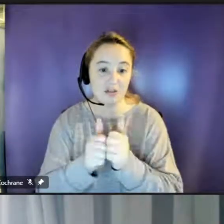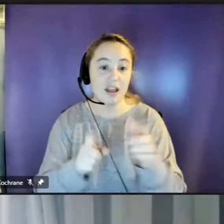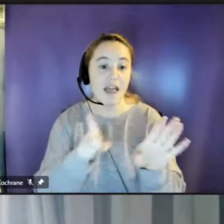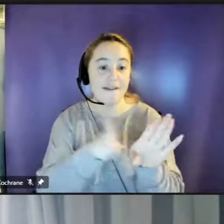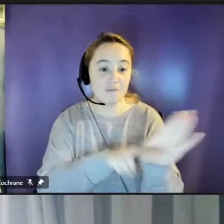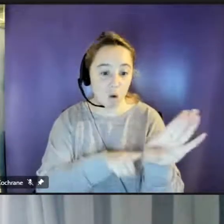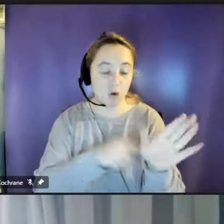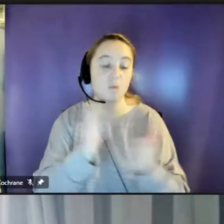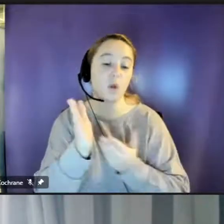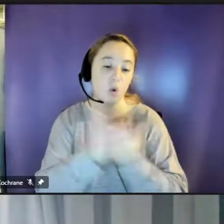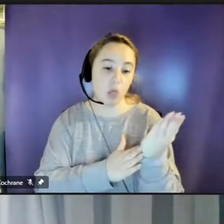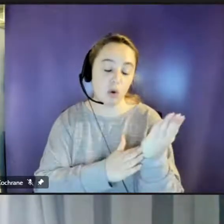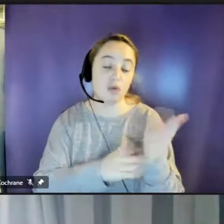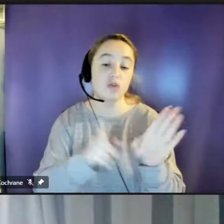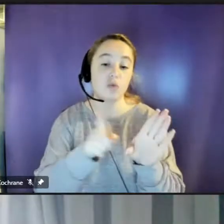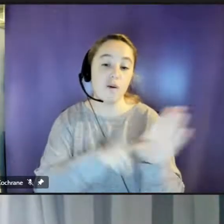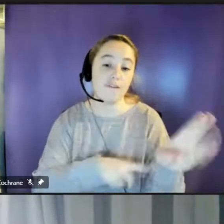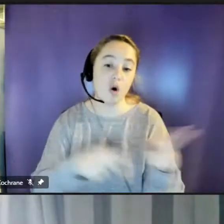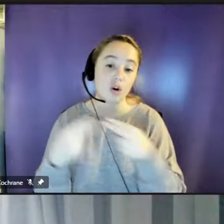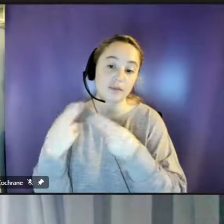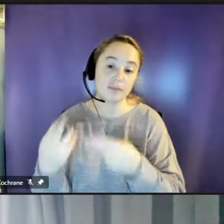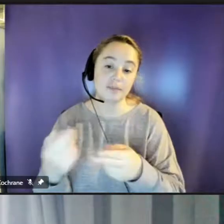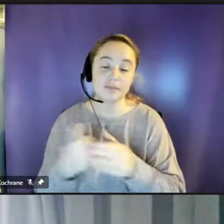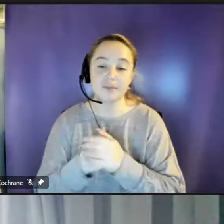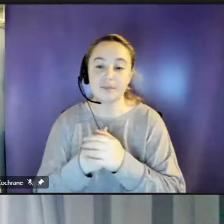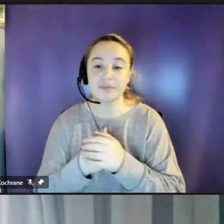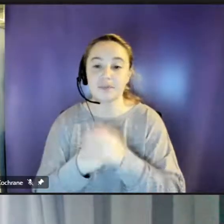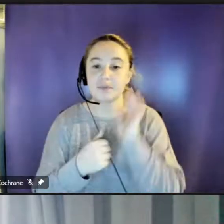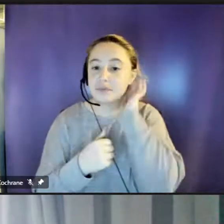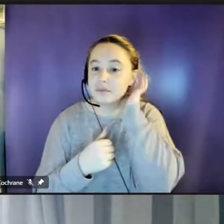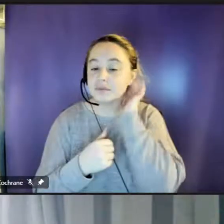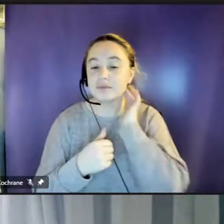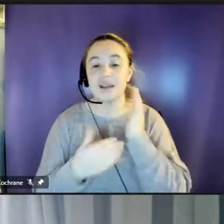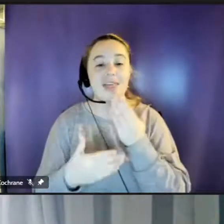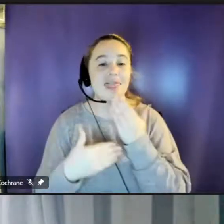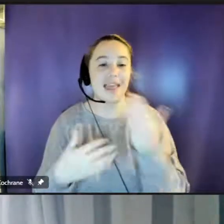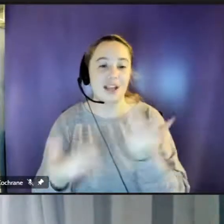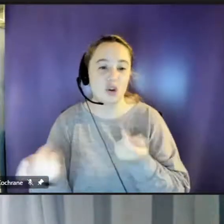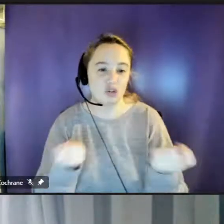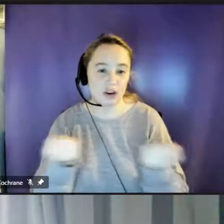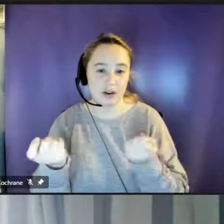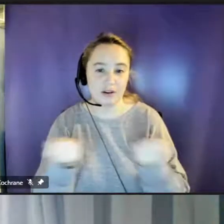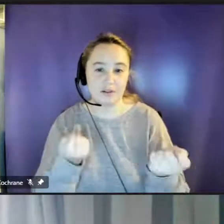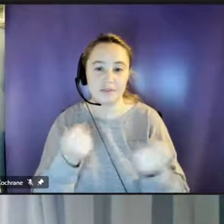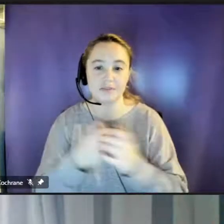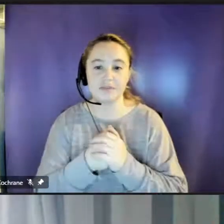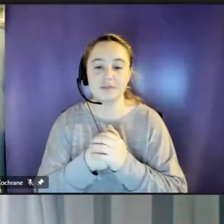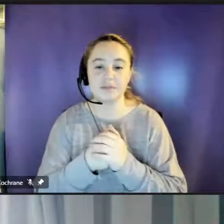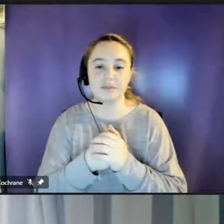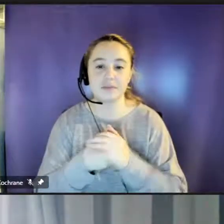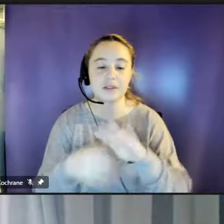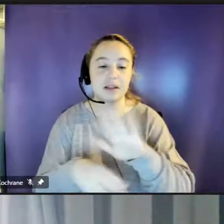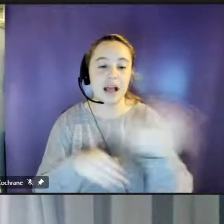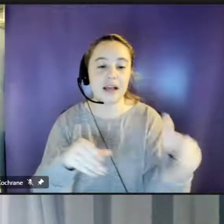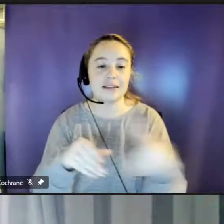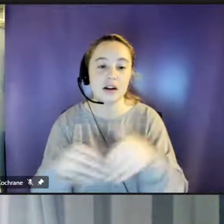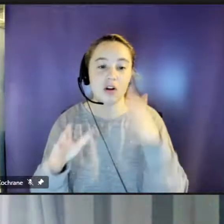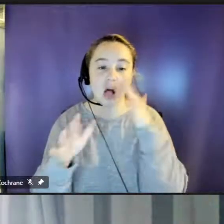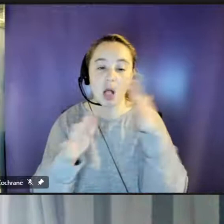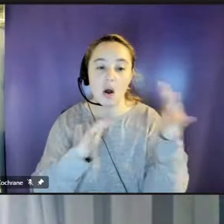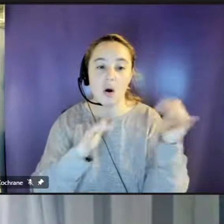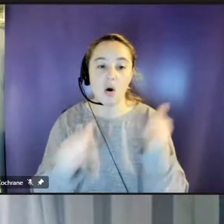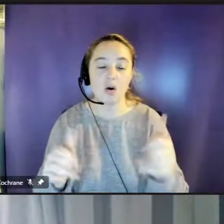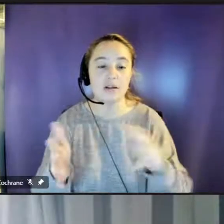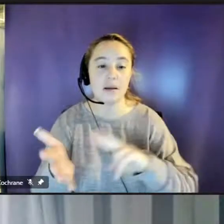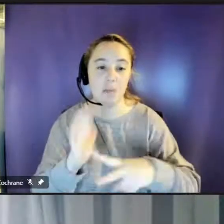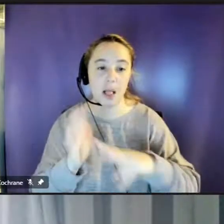through. So Yvonne, I'll hand over to you. Thank you, Chair. This is internal audit plan, as you